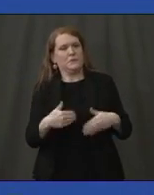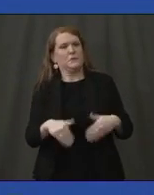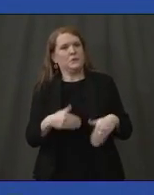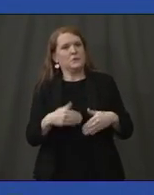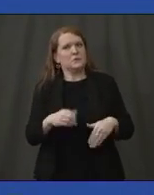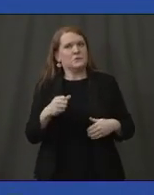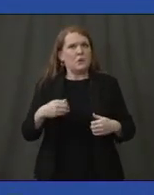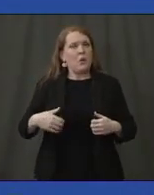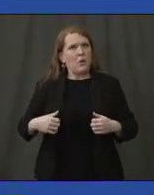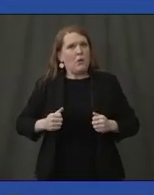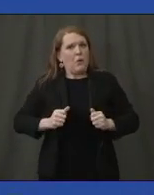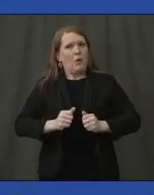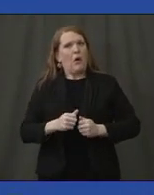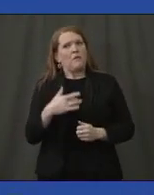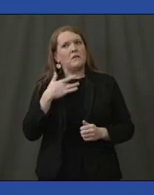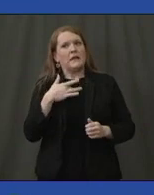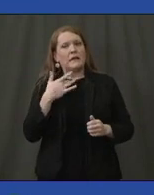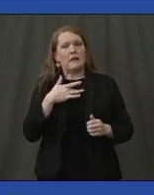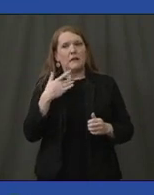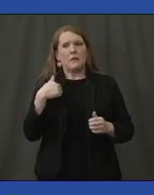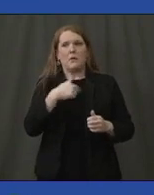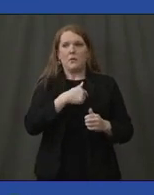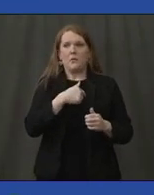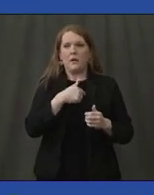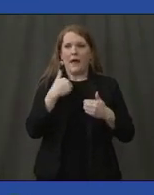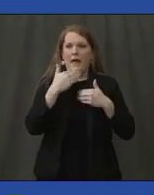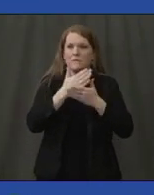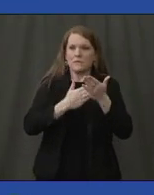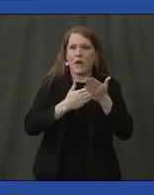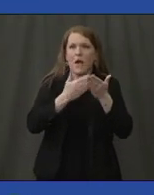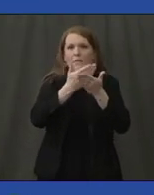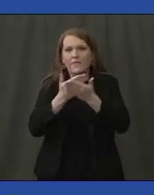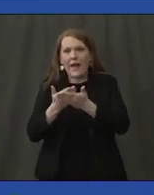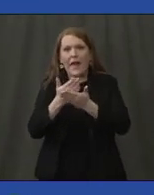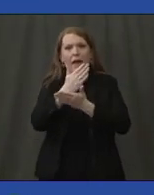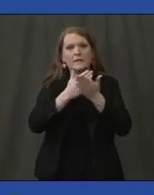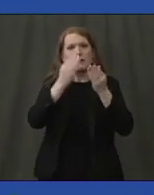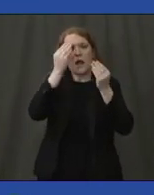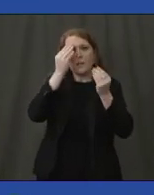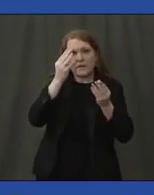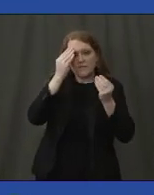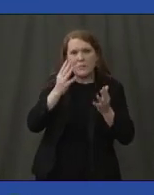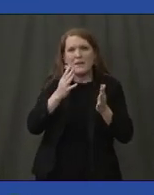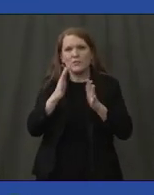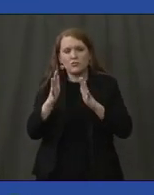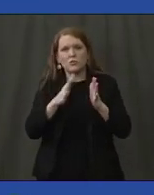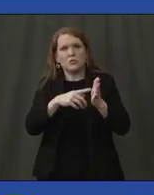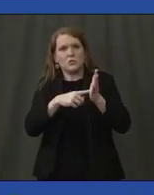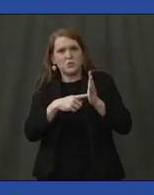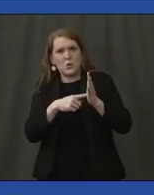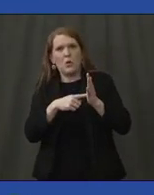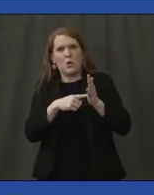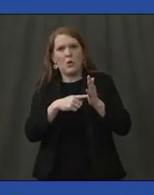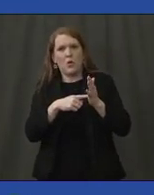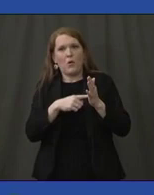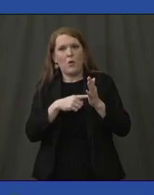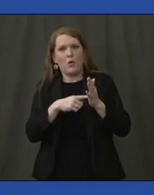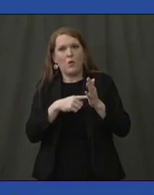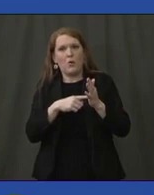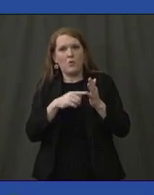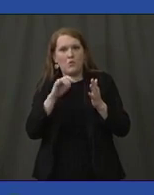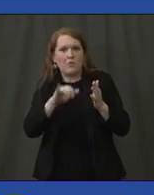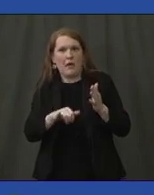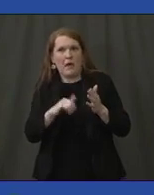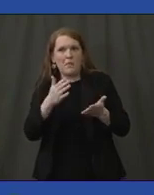we have some information that indicates, to the degree to which you think testing in infections is a good barometer, which I